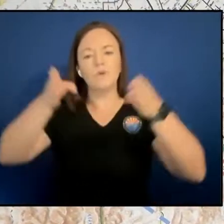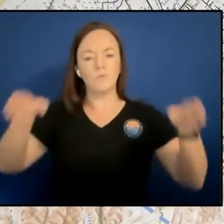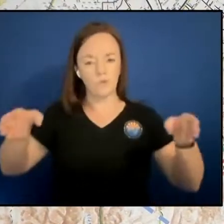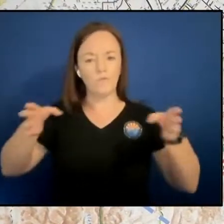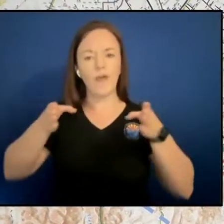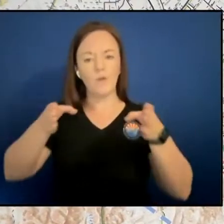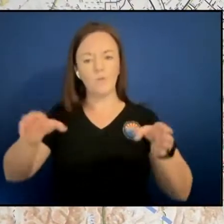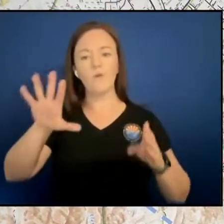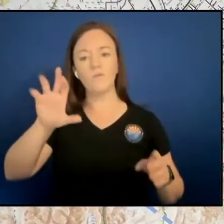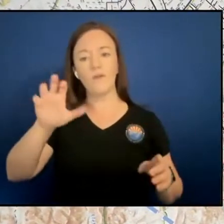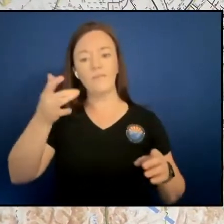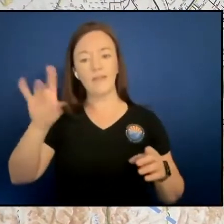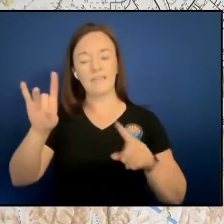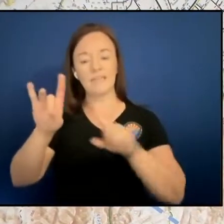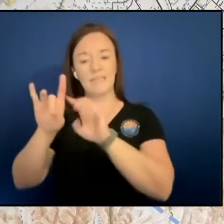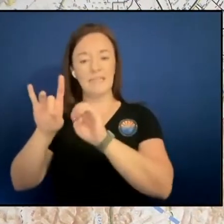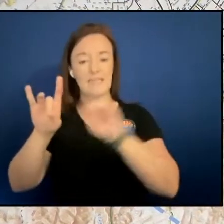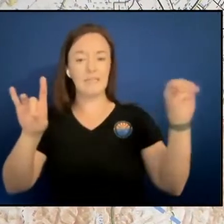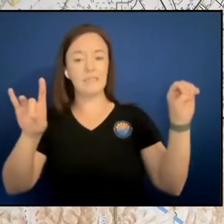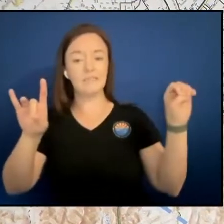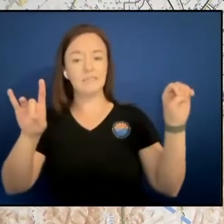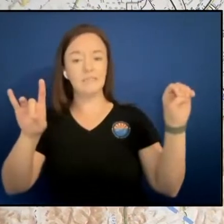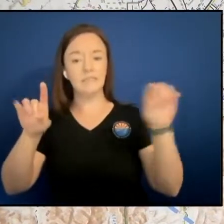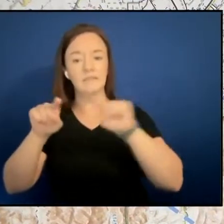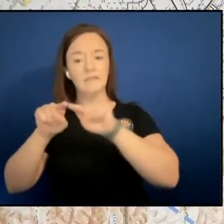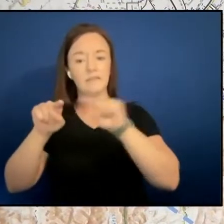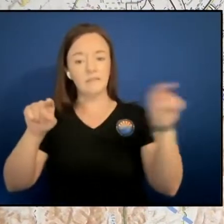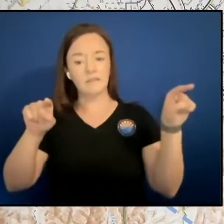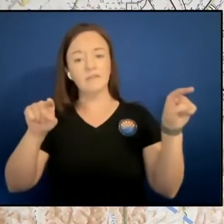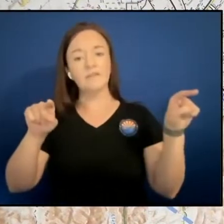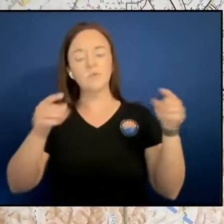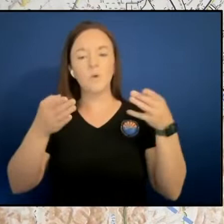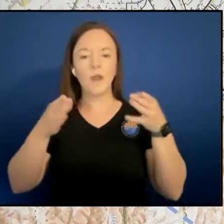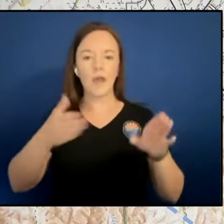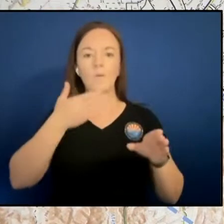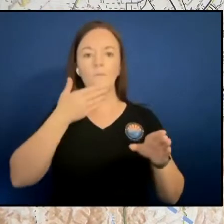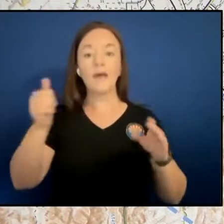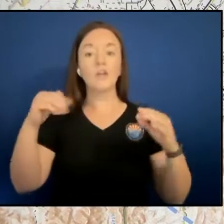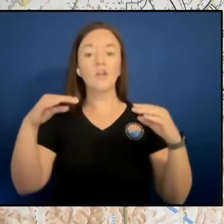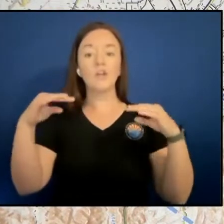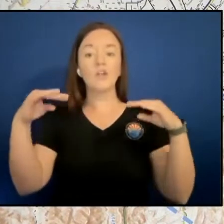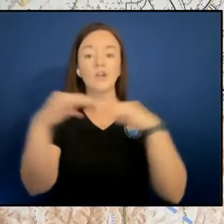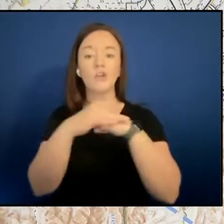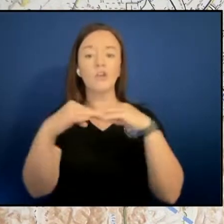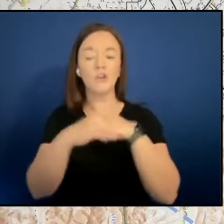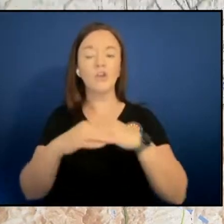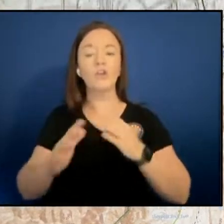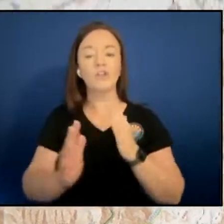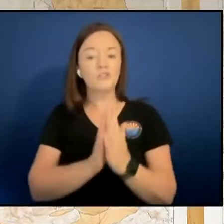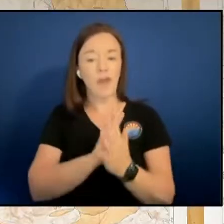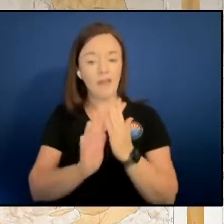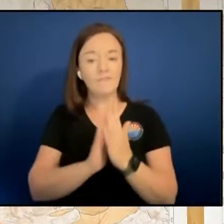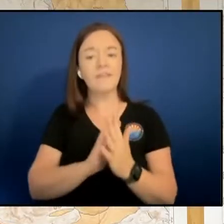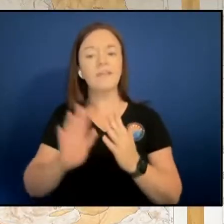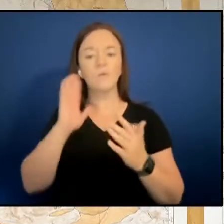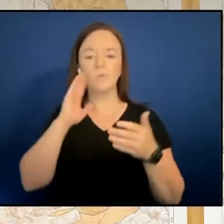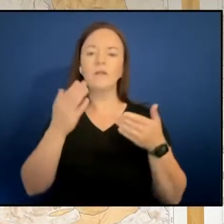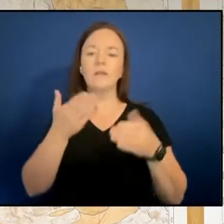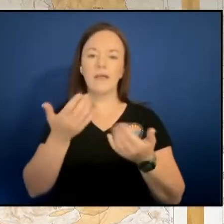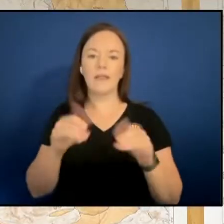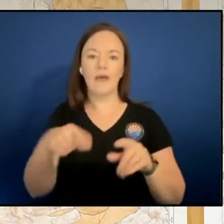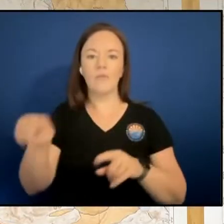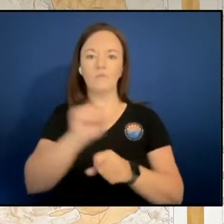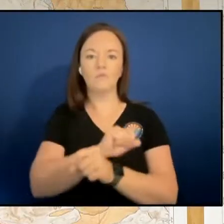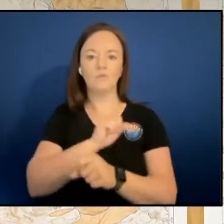to the east to allow for some better traffic flows that will increase their production as well.